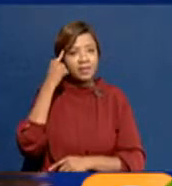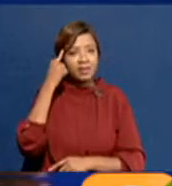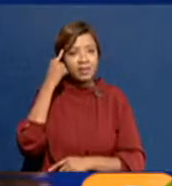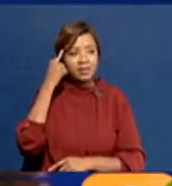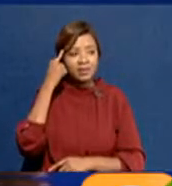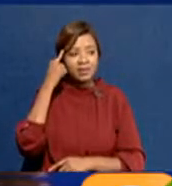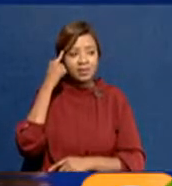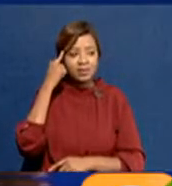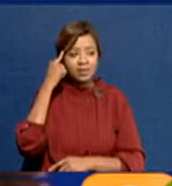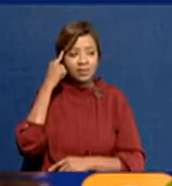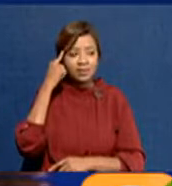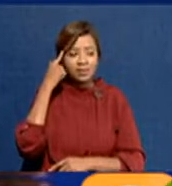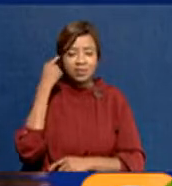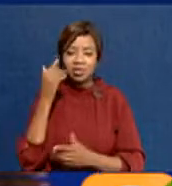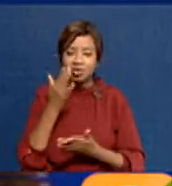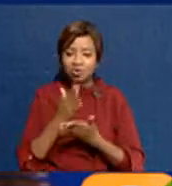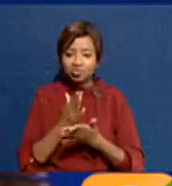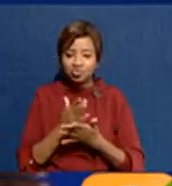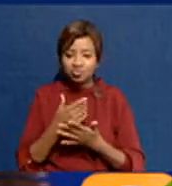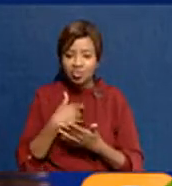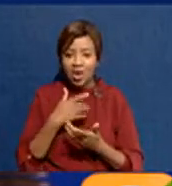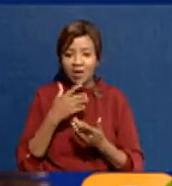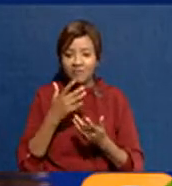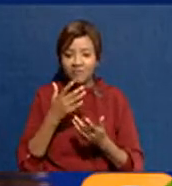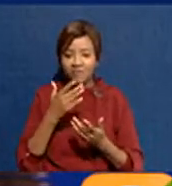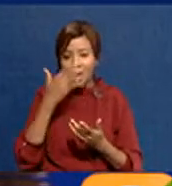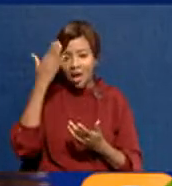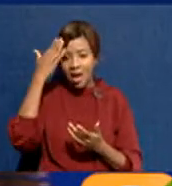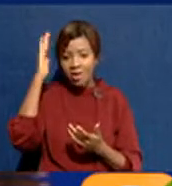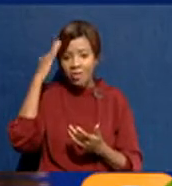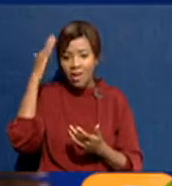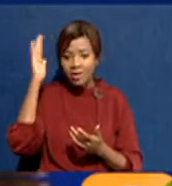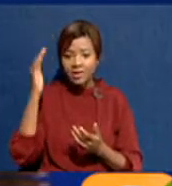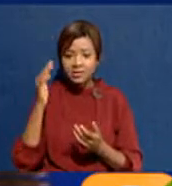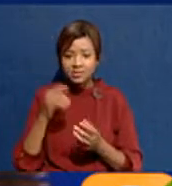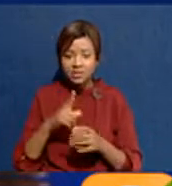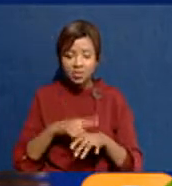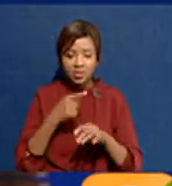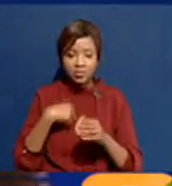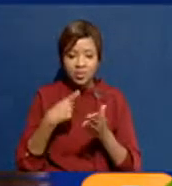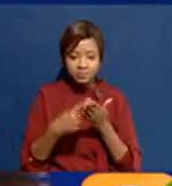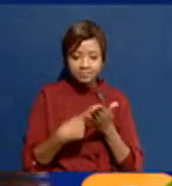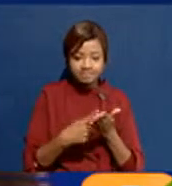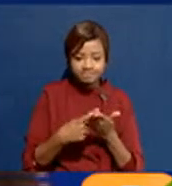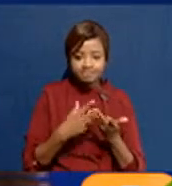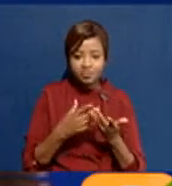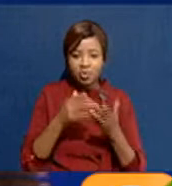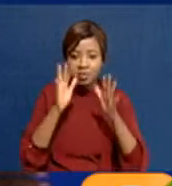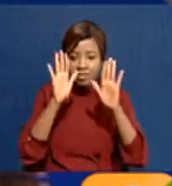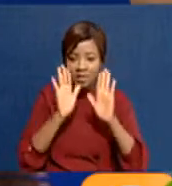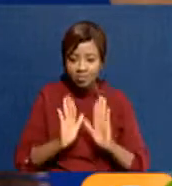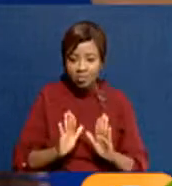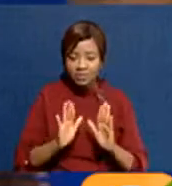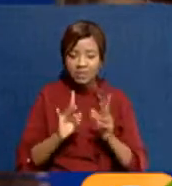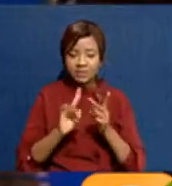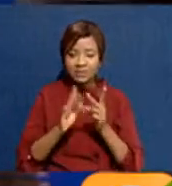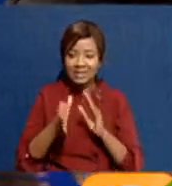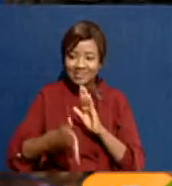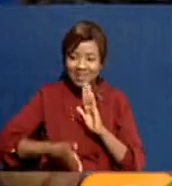is probably a lack of awareness when it comes to the importance and the urgency of this